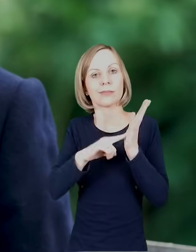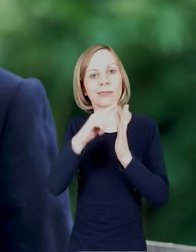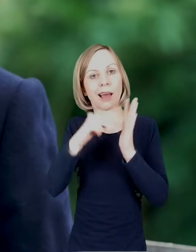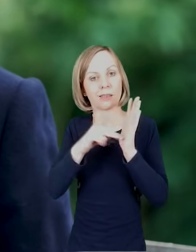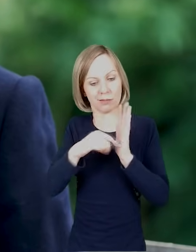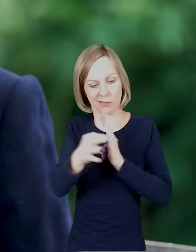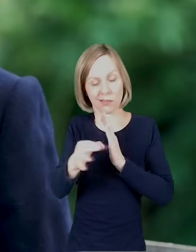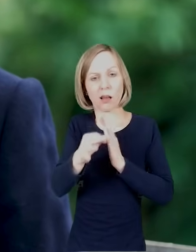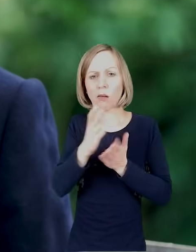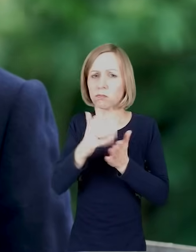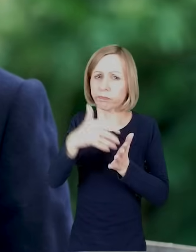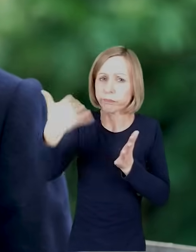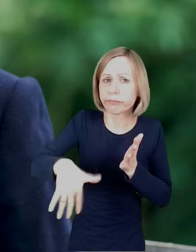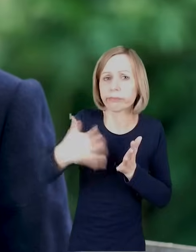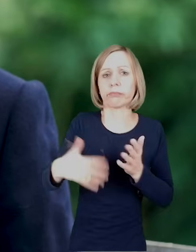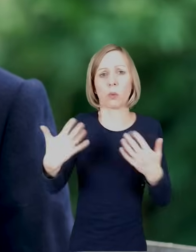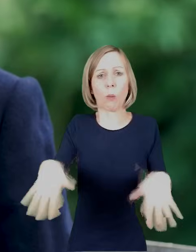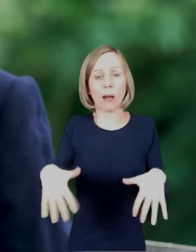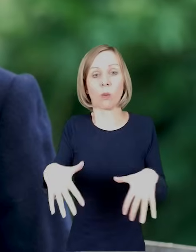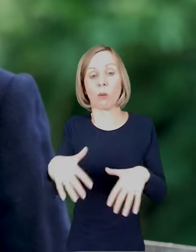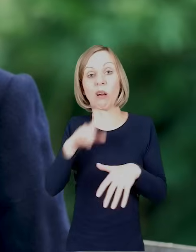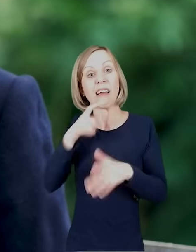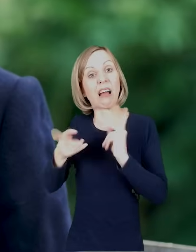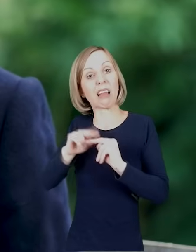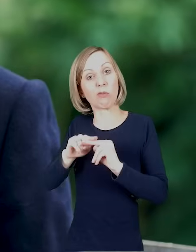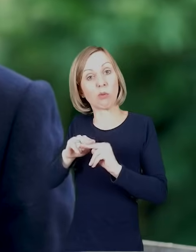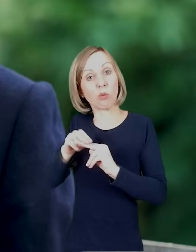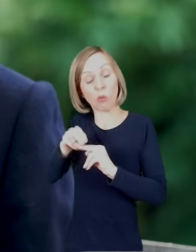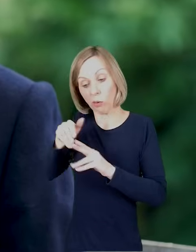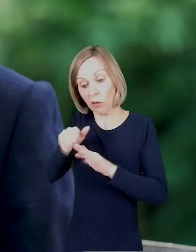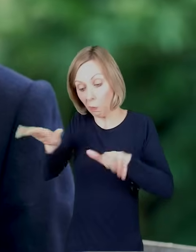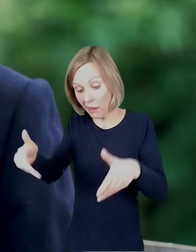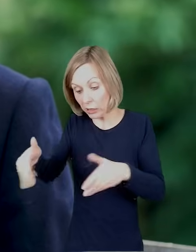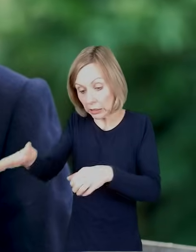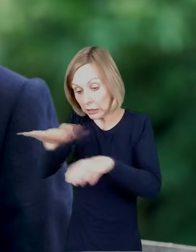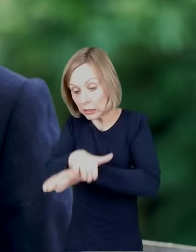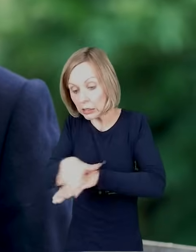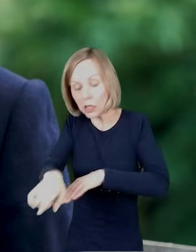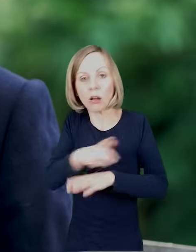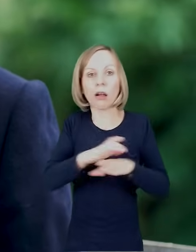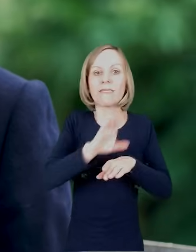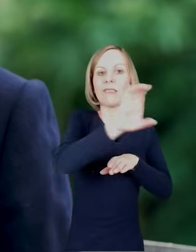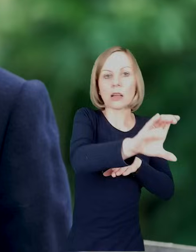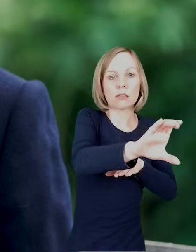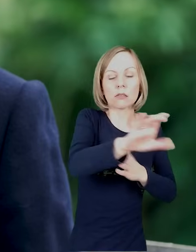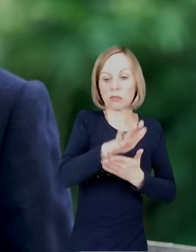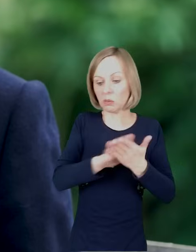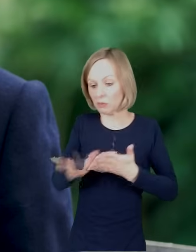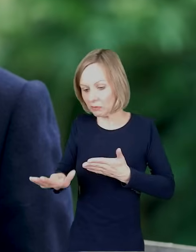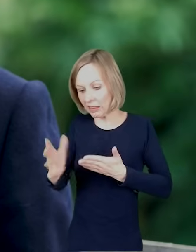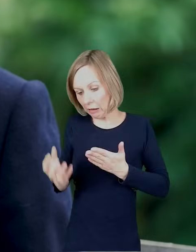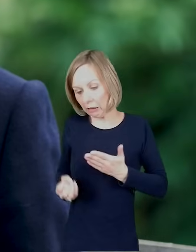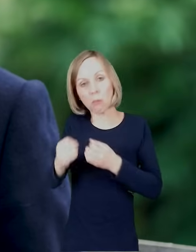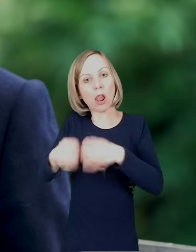money. Burying it in the ground for a long time, rather than investing it in a bank, would have meant a significant loss of potential